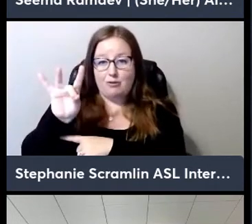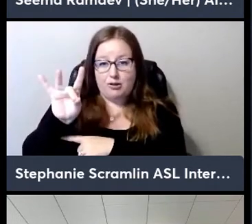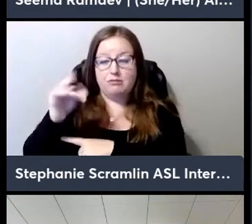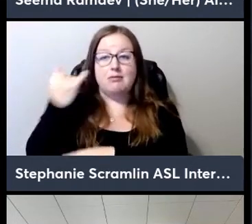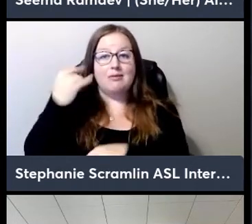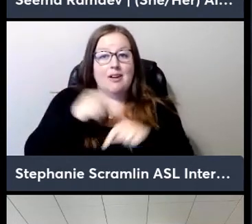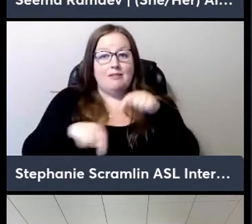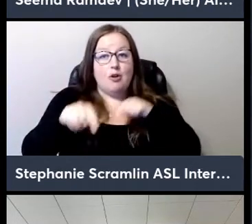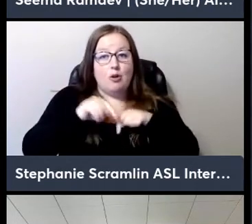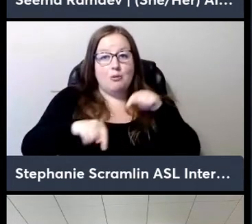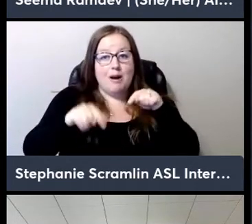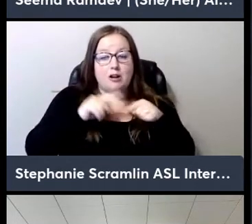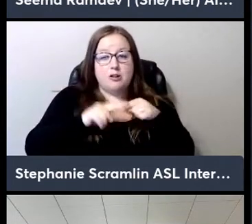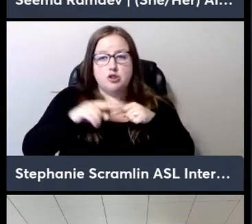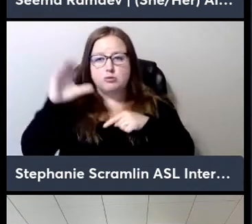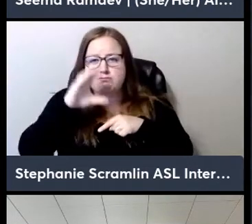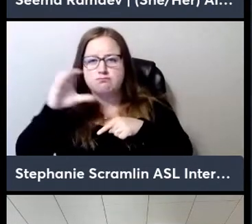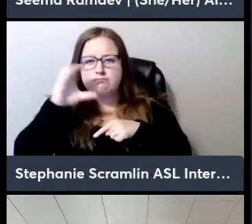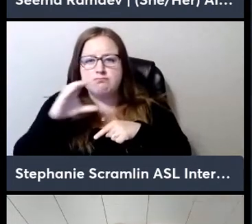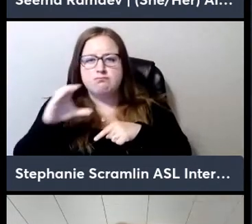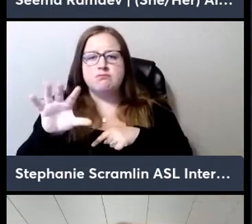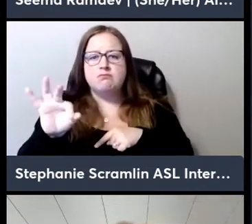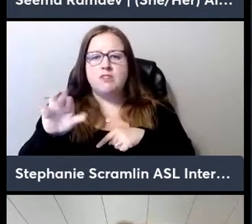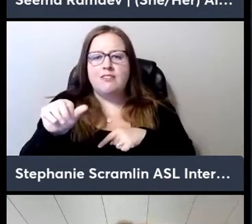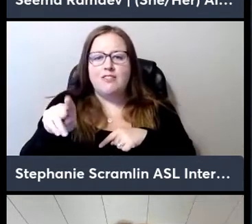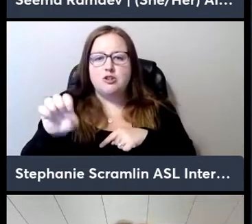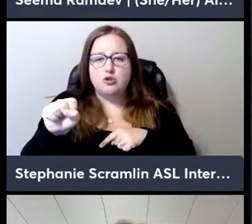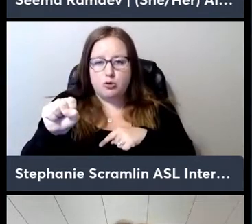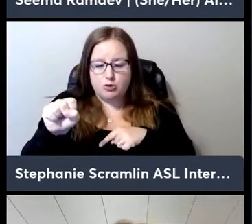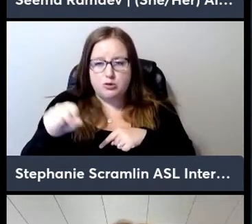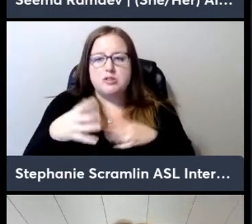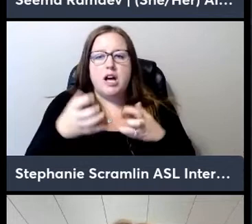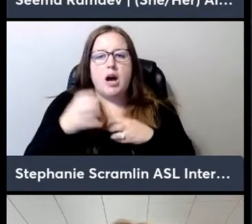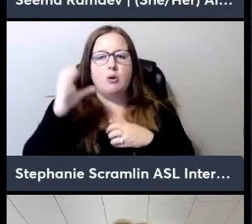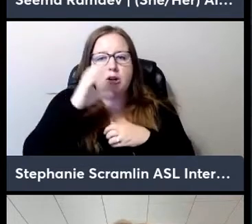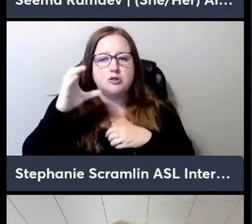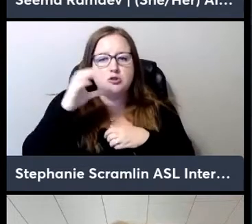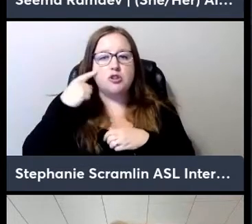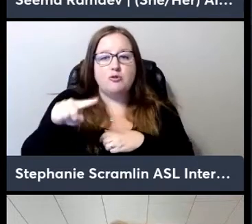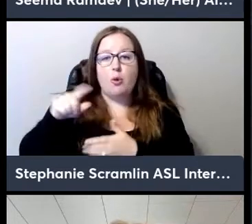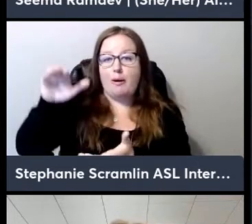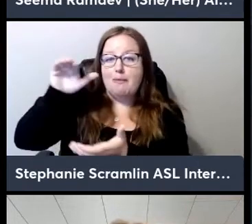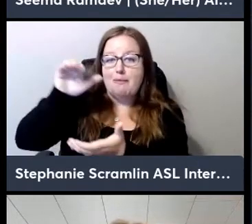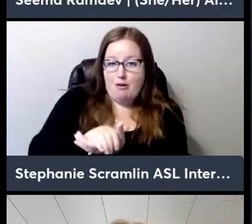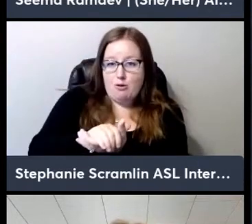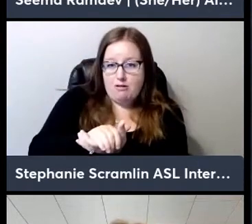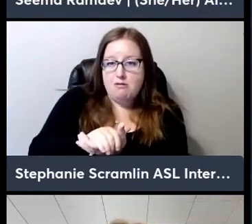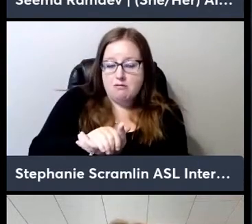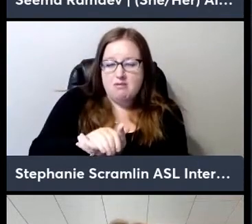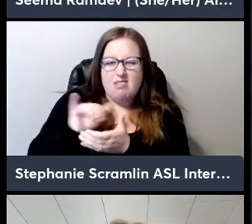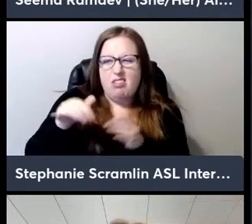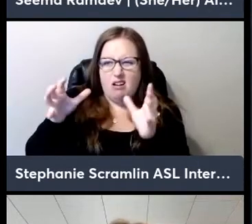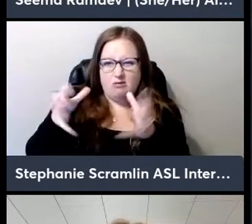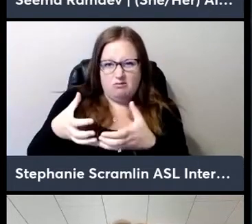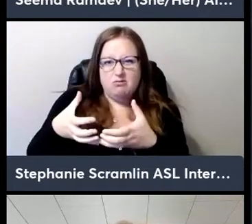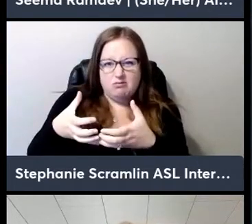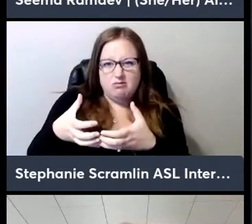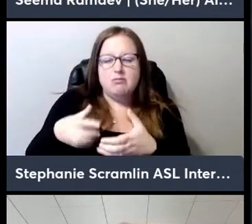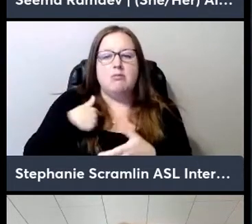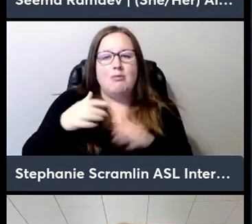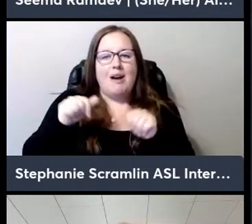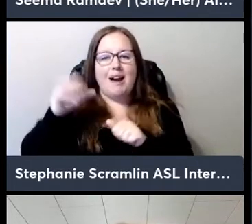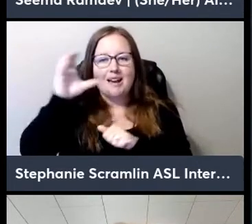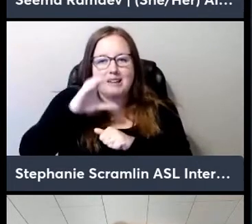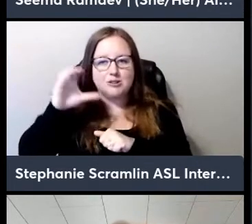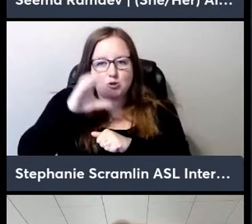to exploring features and I want to search on the is married, or I can do the search on